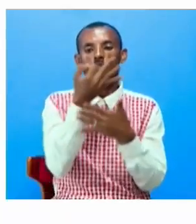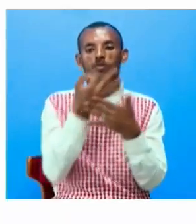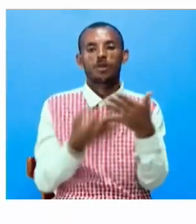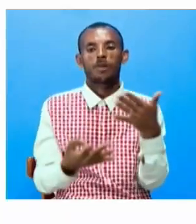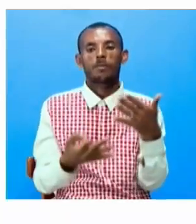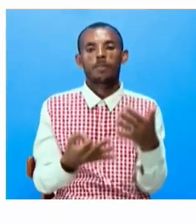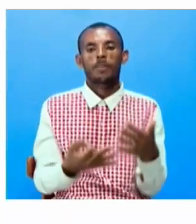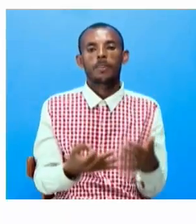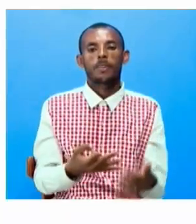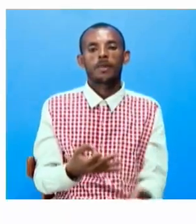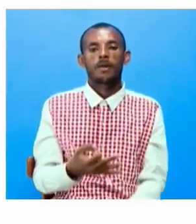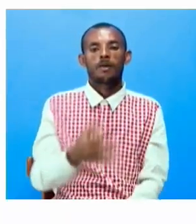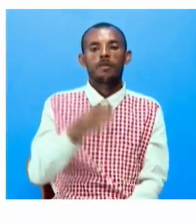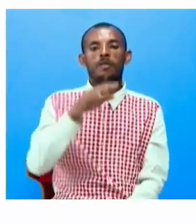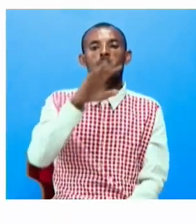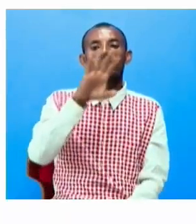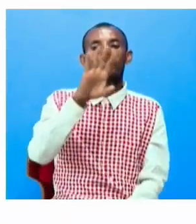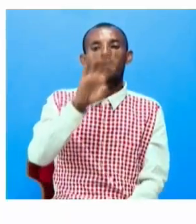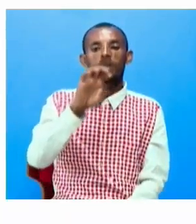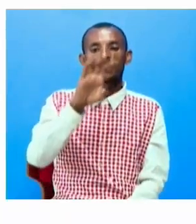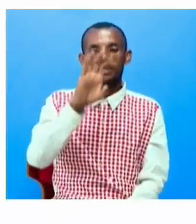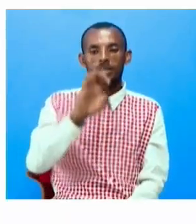40 cents to 100.